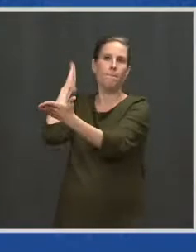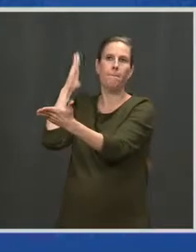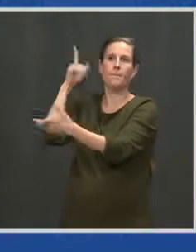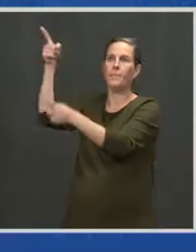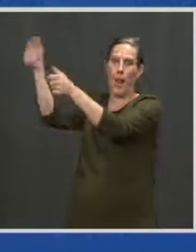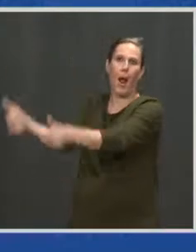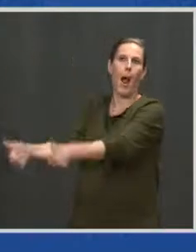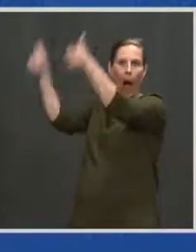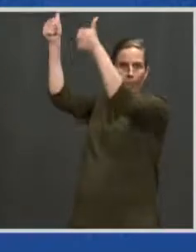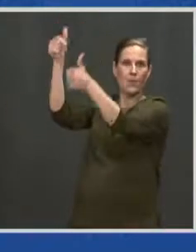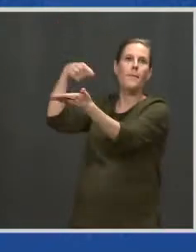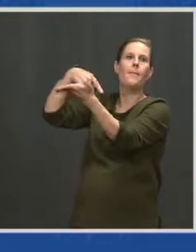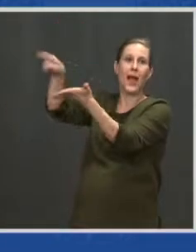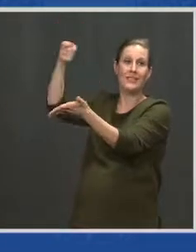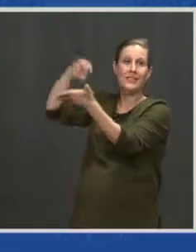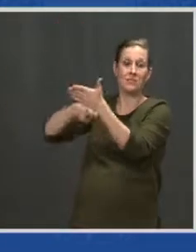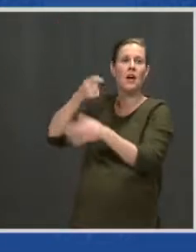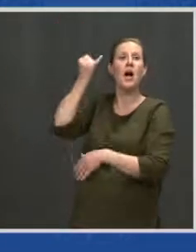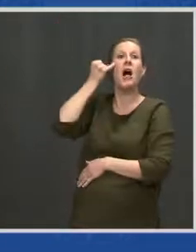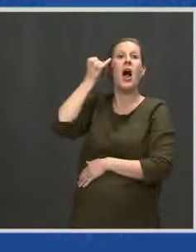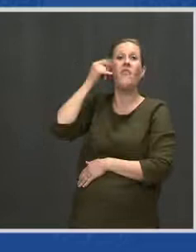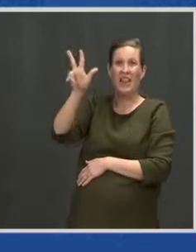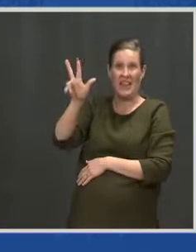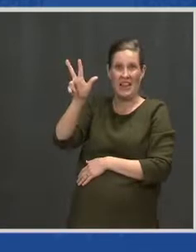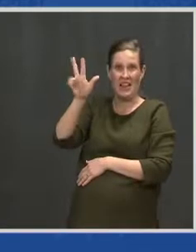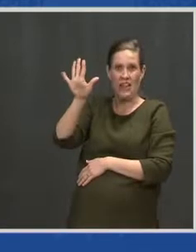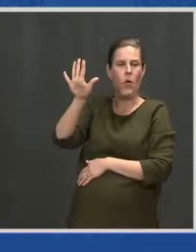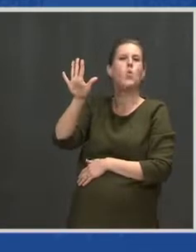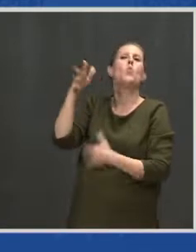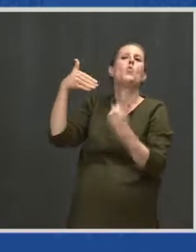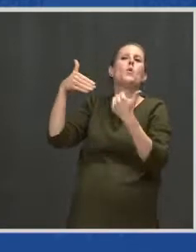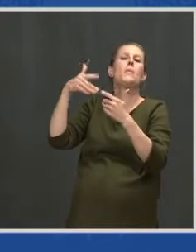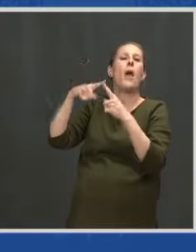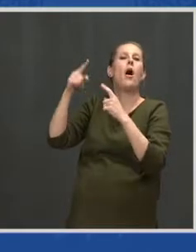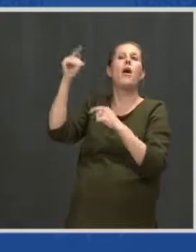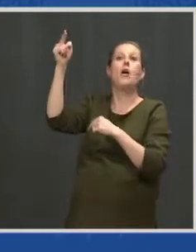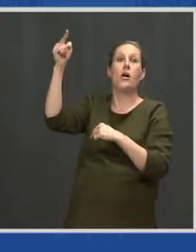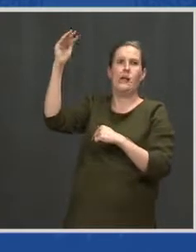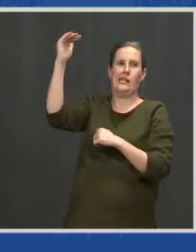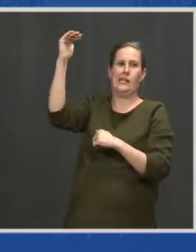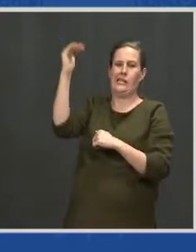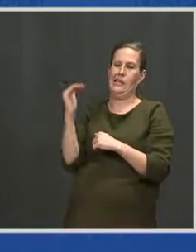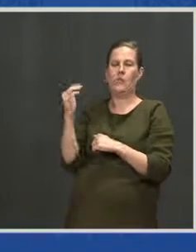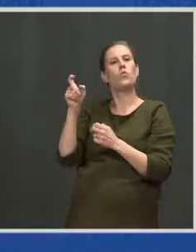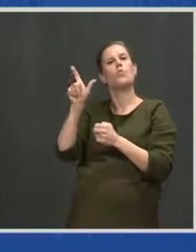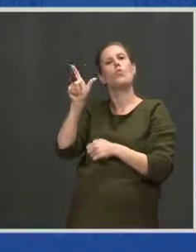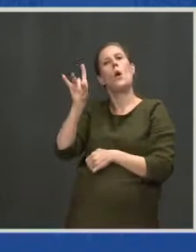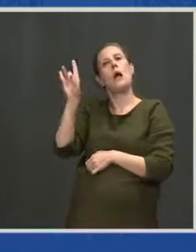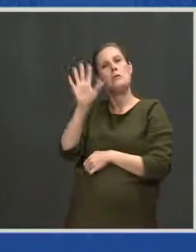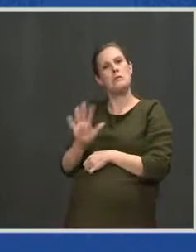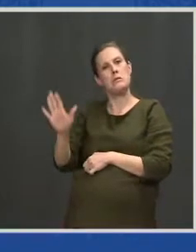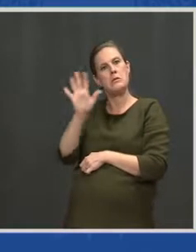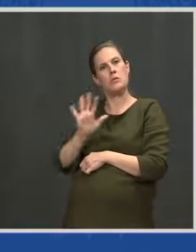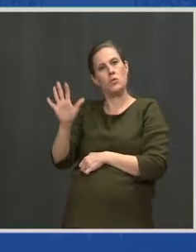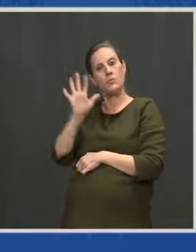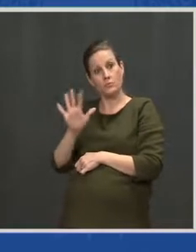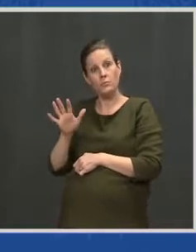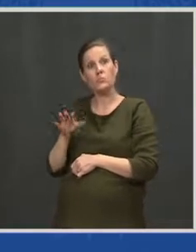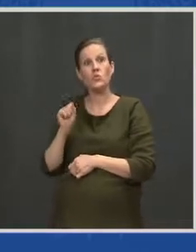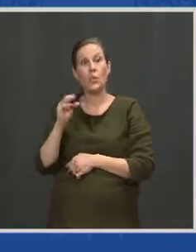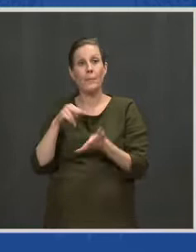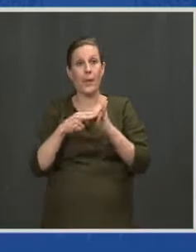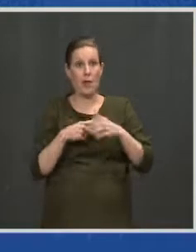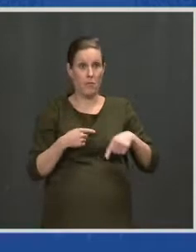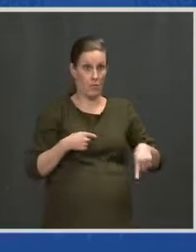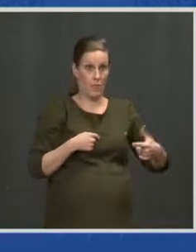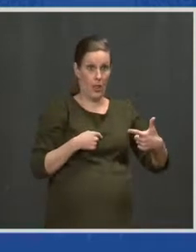We all agreed 5 years ago it should go down to 28%, but they reduced it to 21%. We're going to raise it back to up